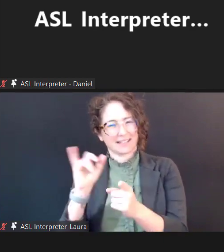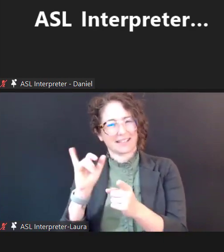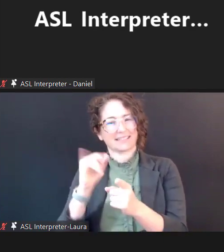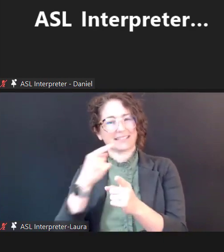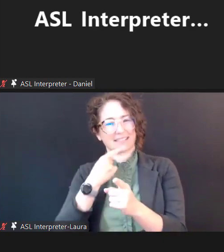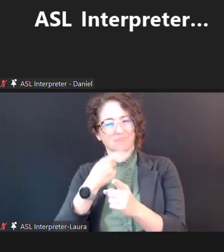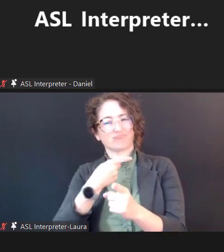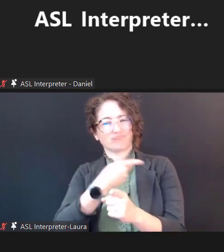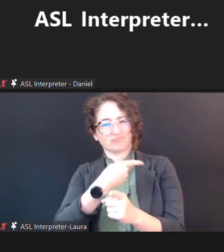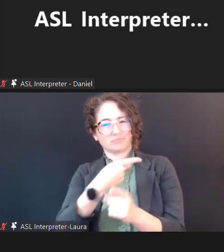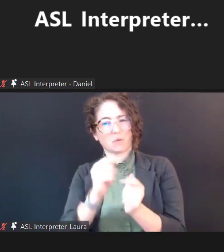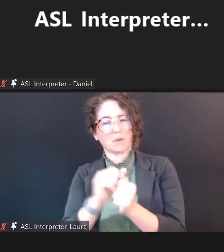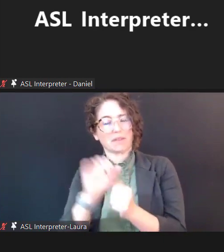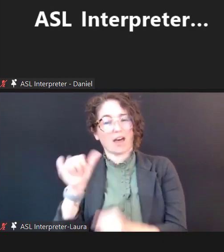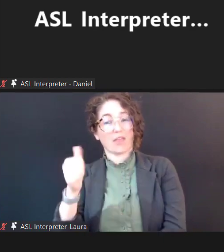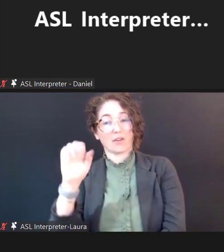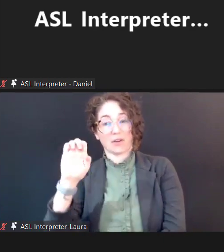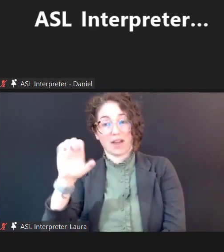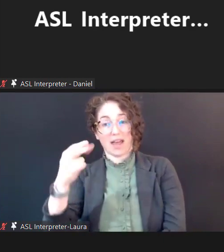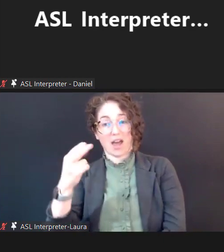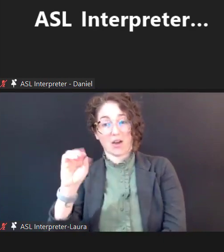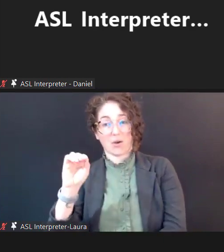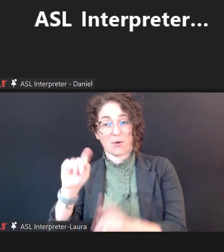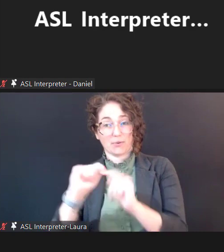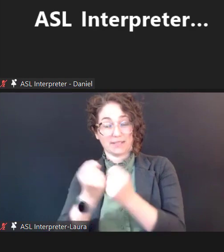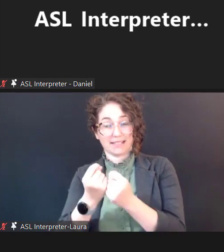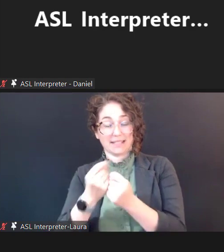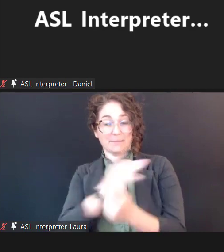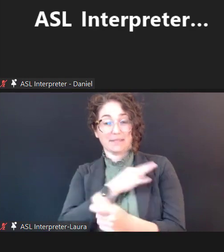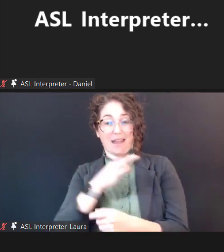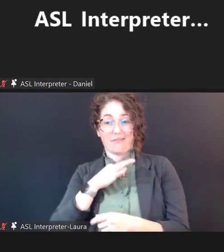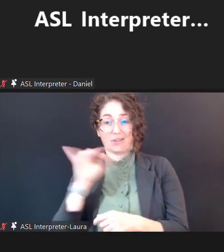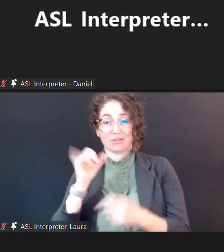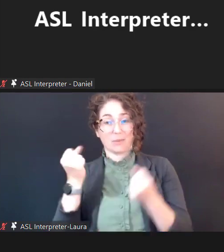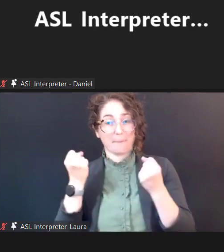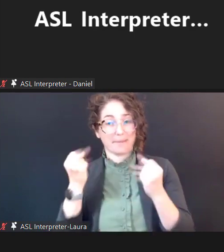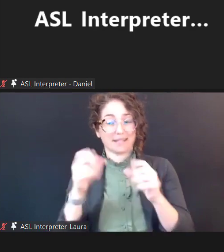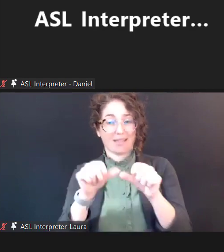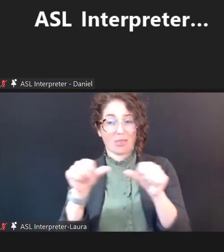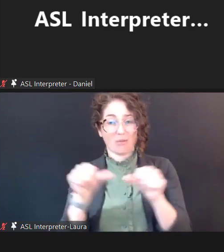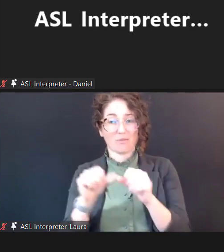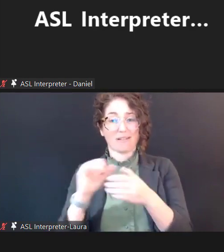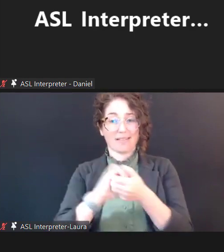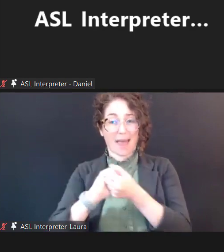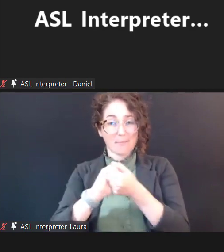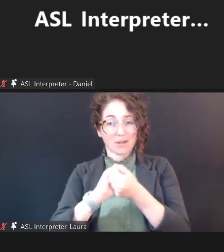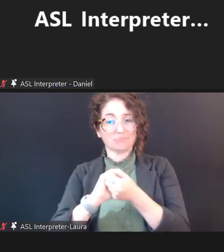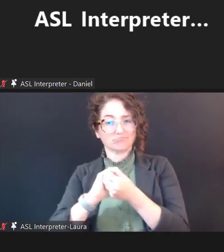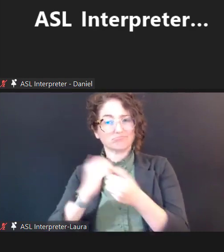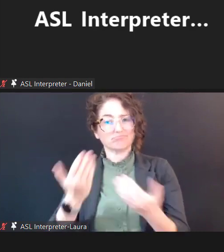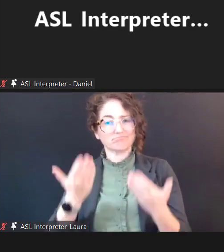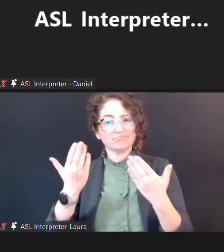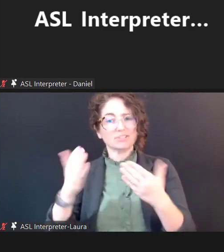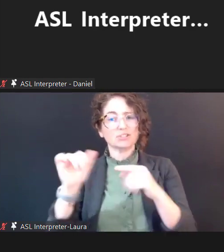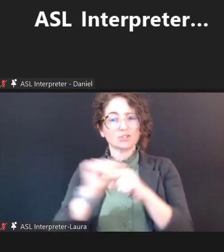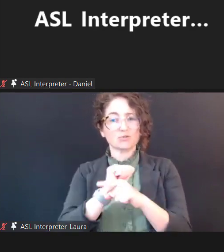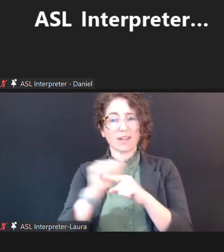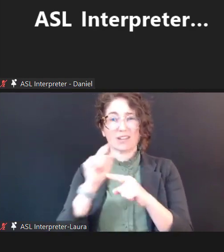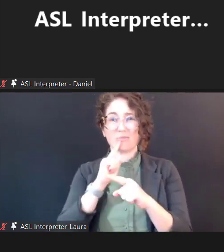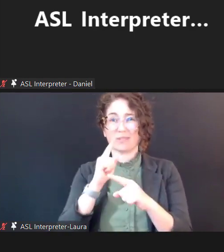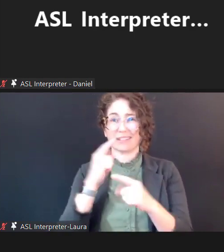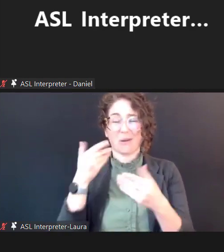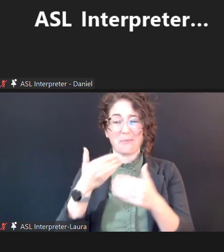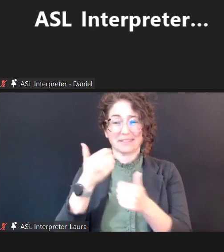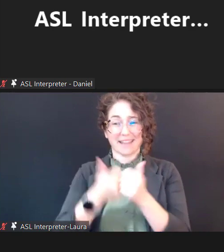and I, along with other ECHO team staff, as well as many local collaborators, have provided training in nearly every